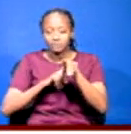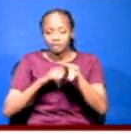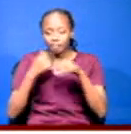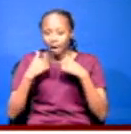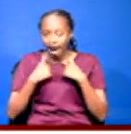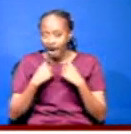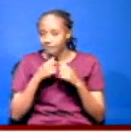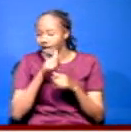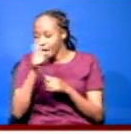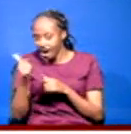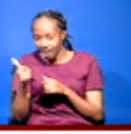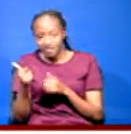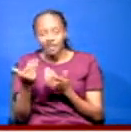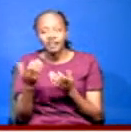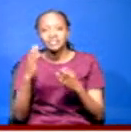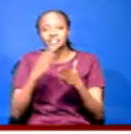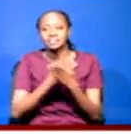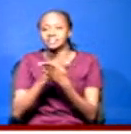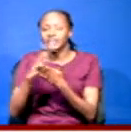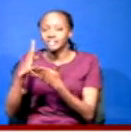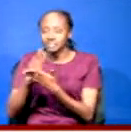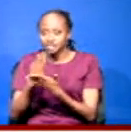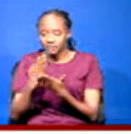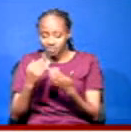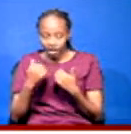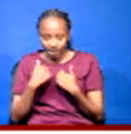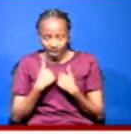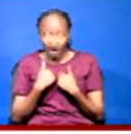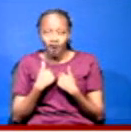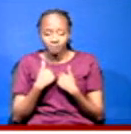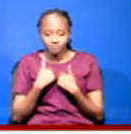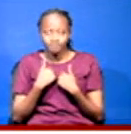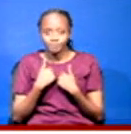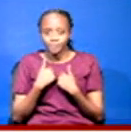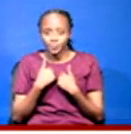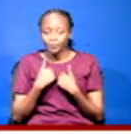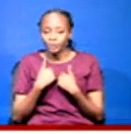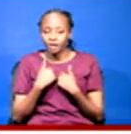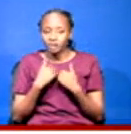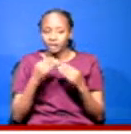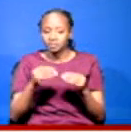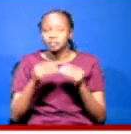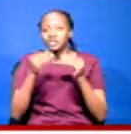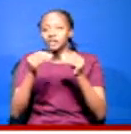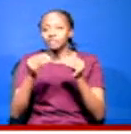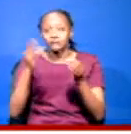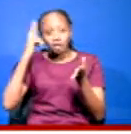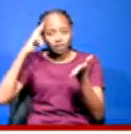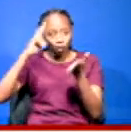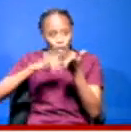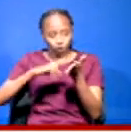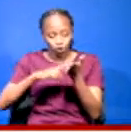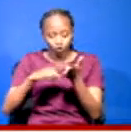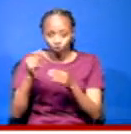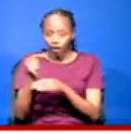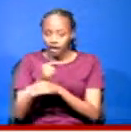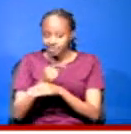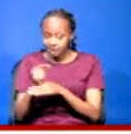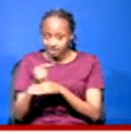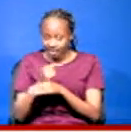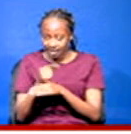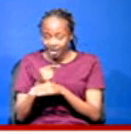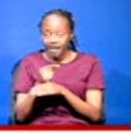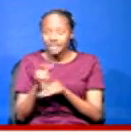the establishment of a legal framework that provides for the recognition, training, and